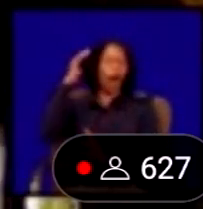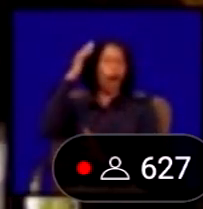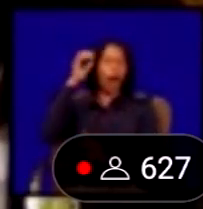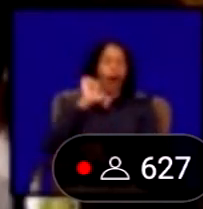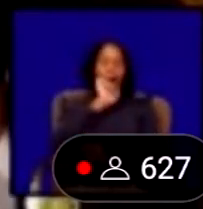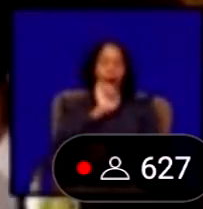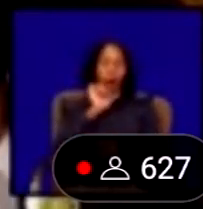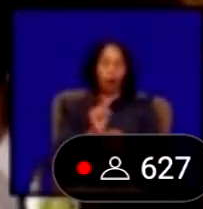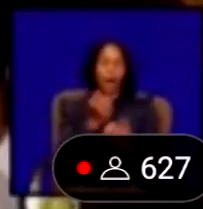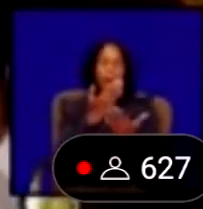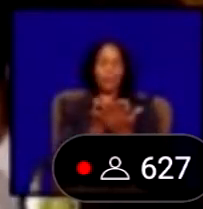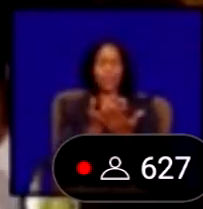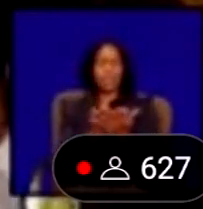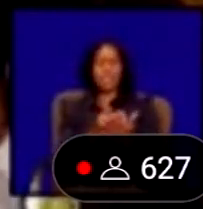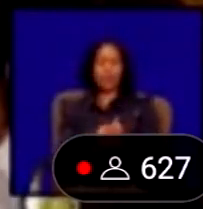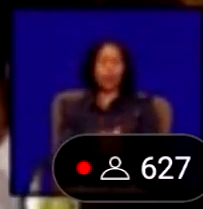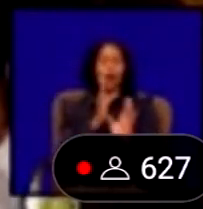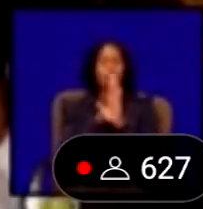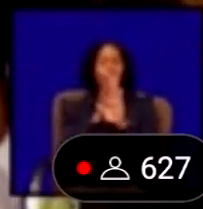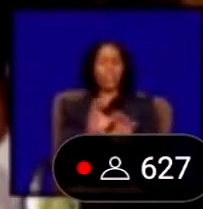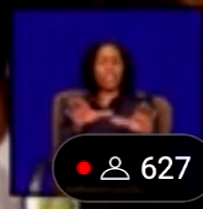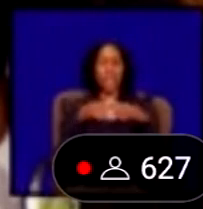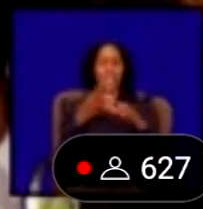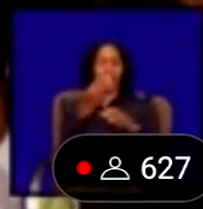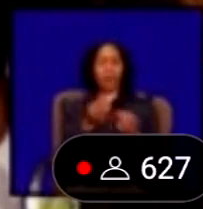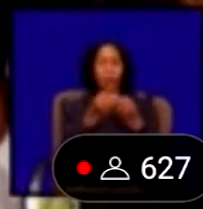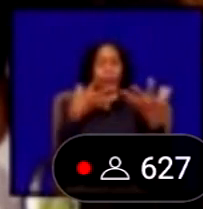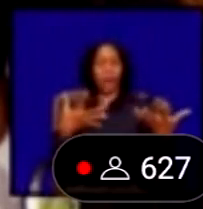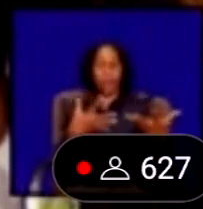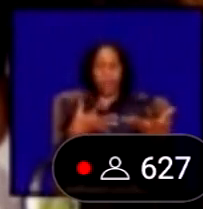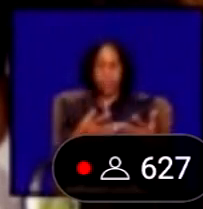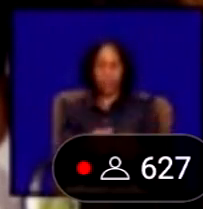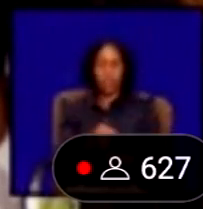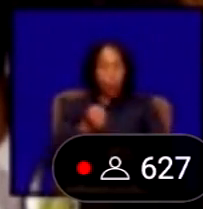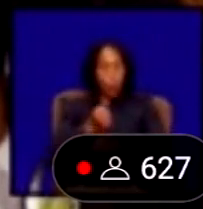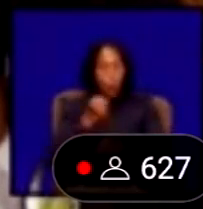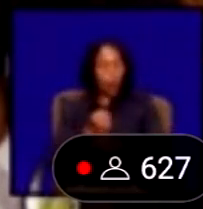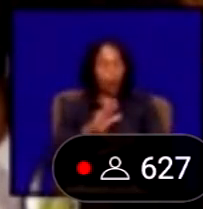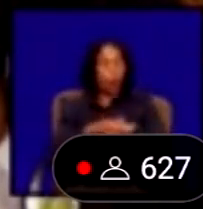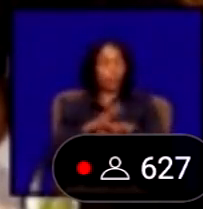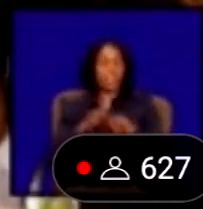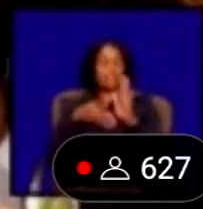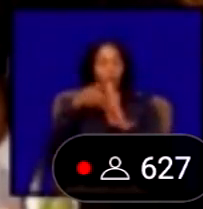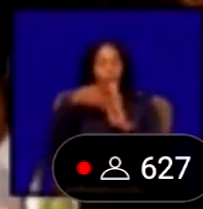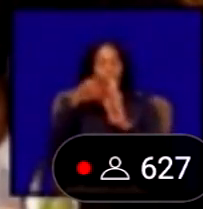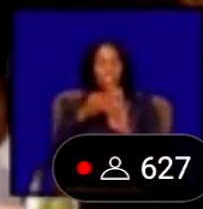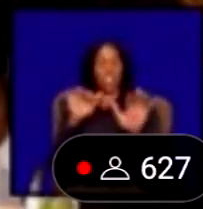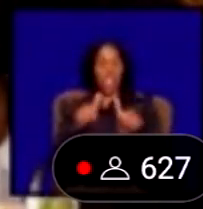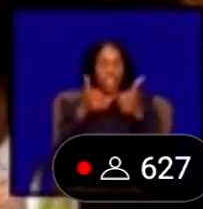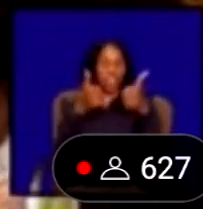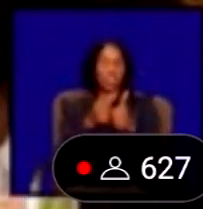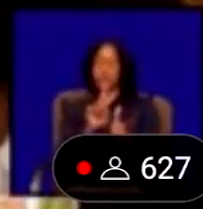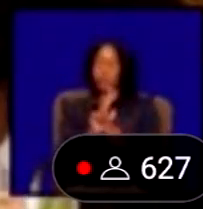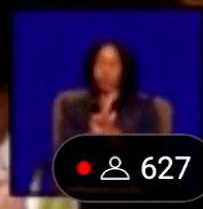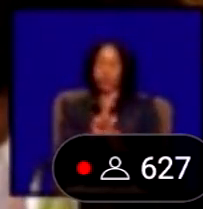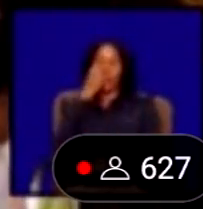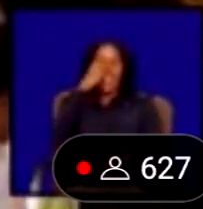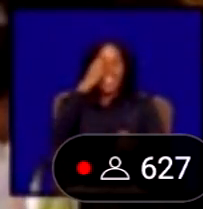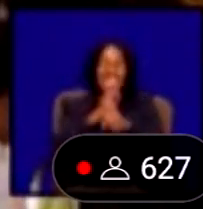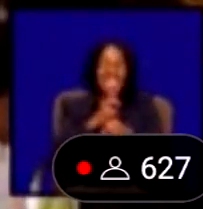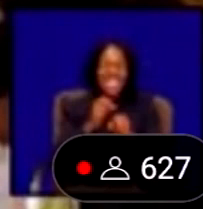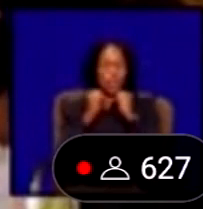of private sector to deal with our developmental challenges. We need a